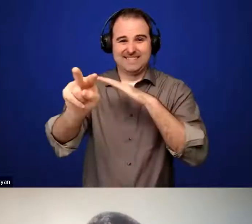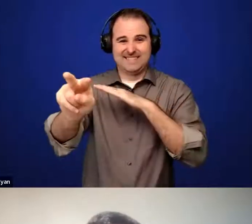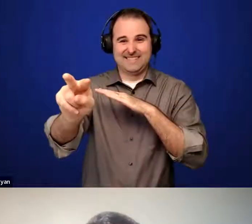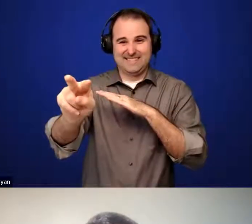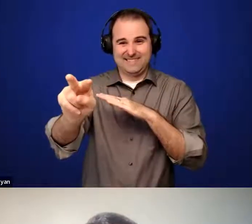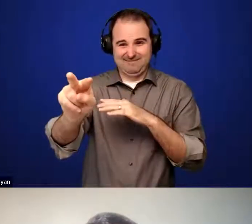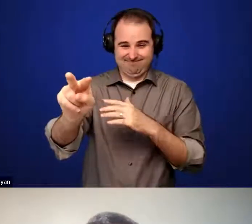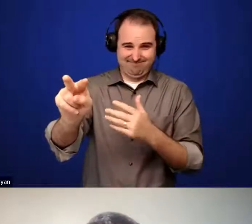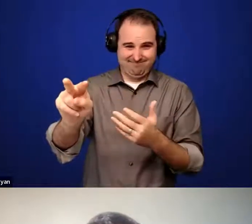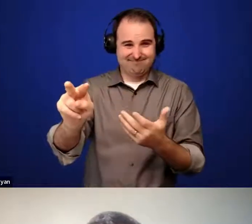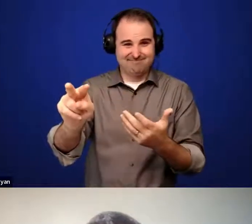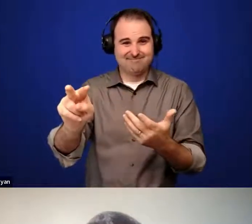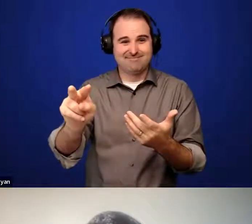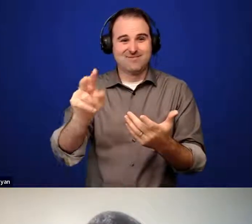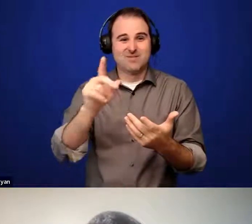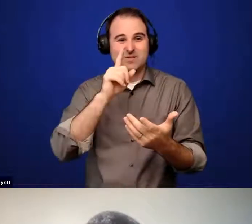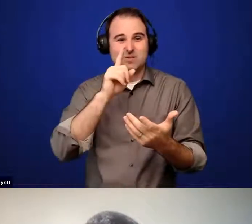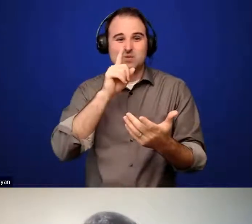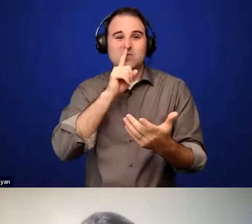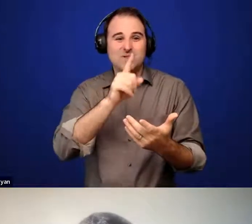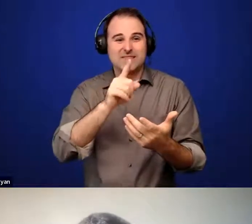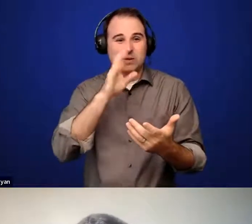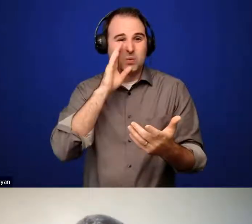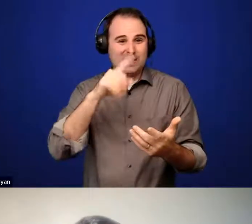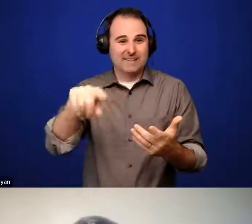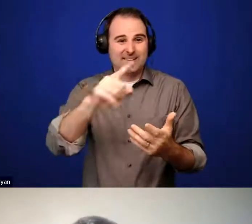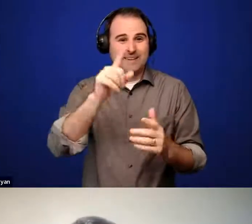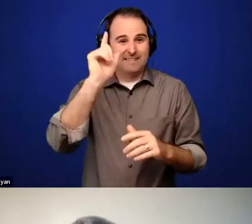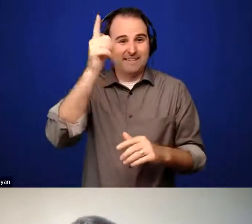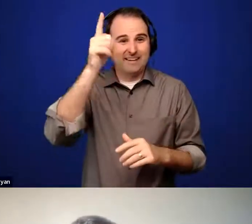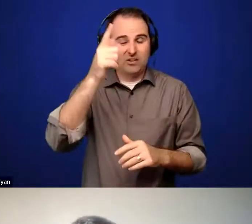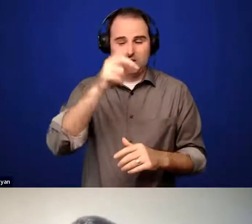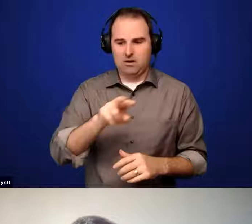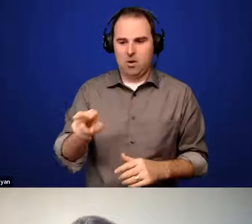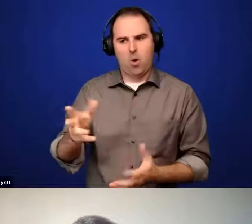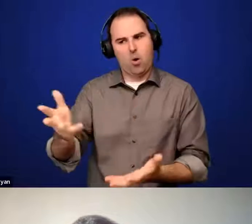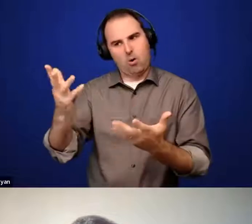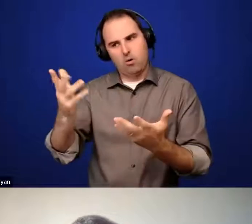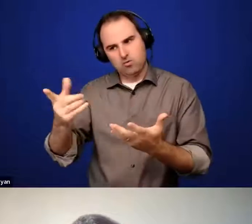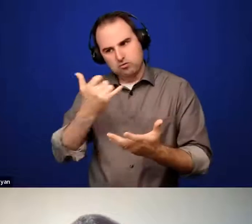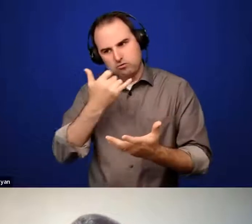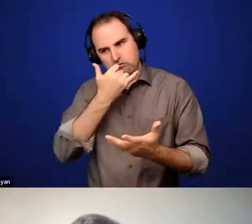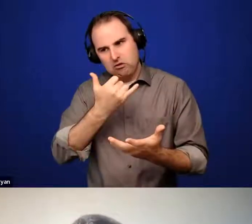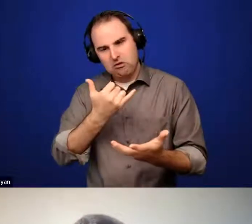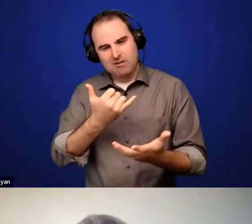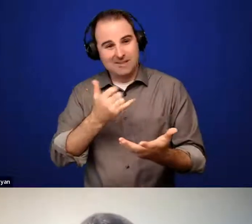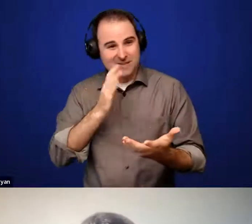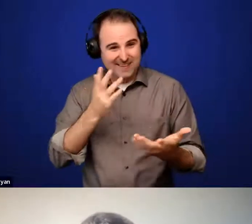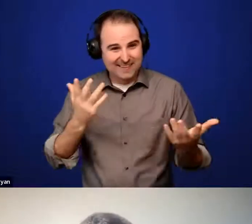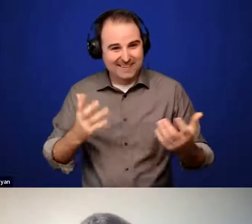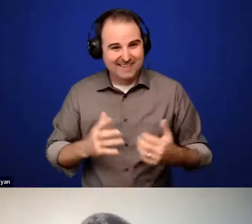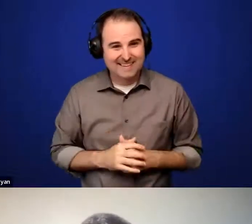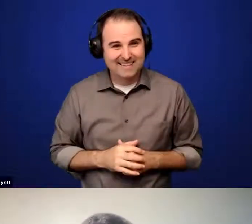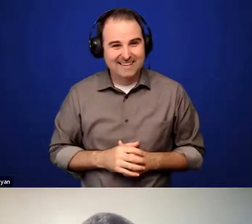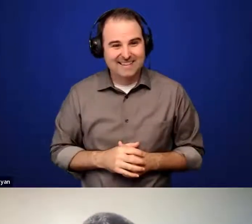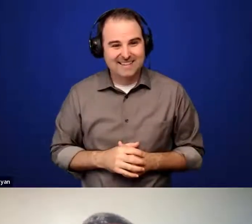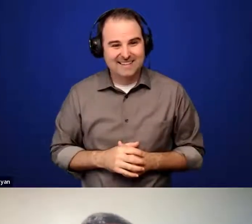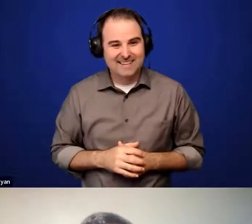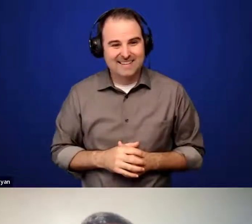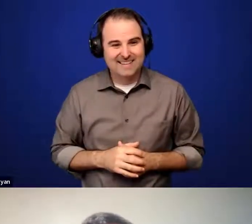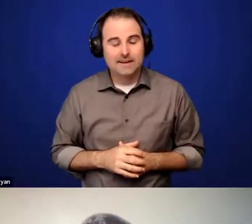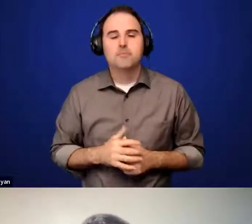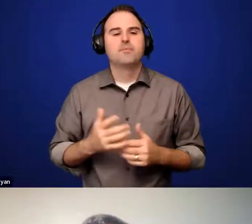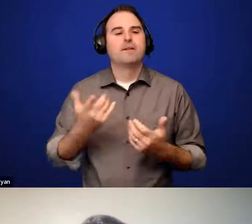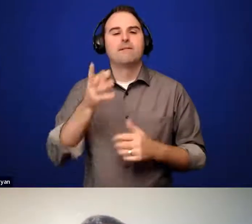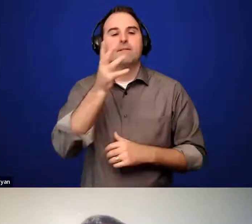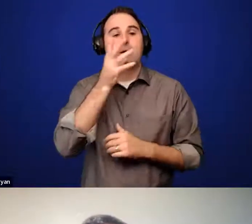crucial problems the smallholder farmer faces, they don't know exactly when to plant. And the most